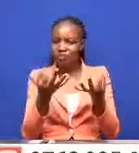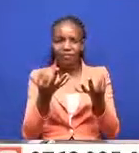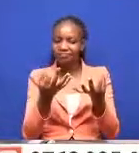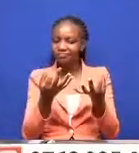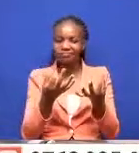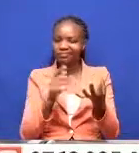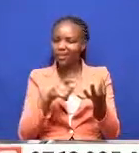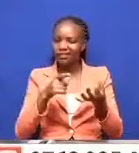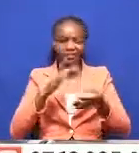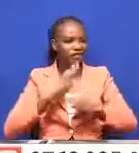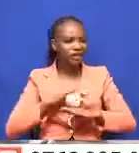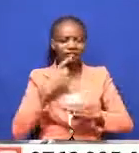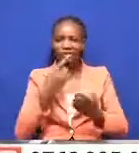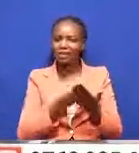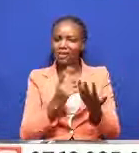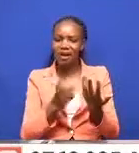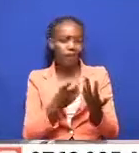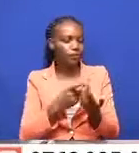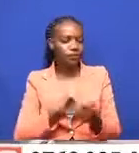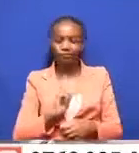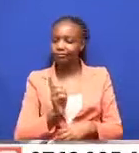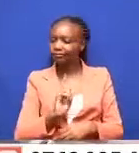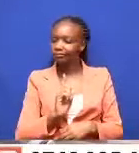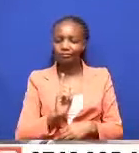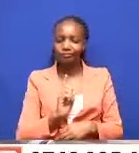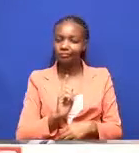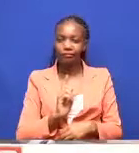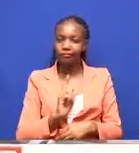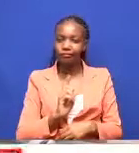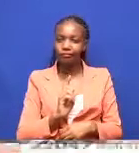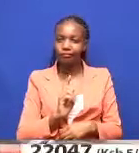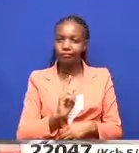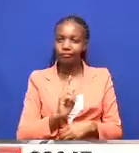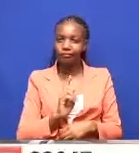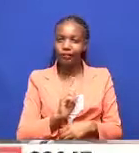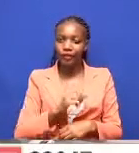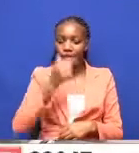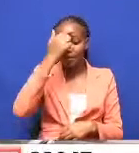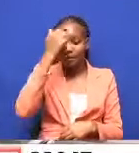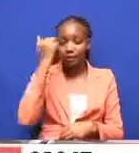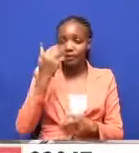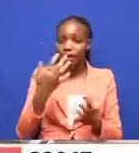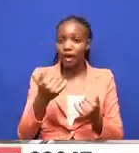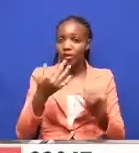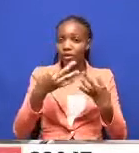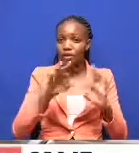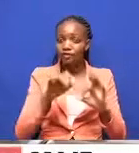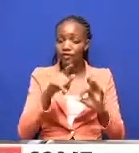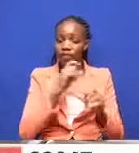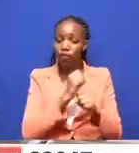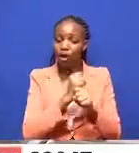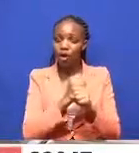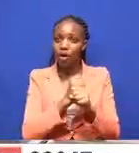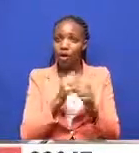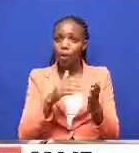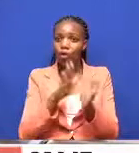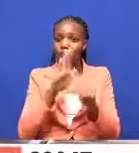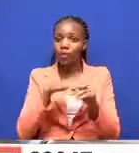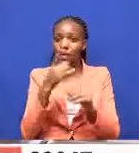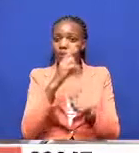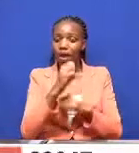not enough to say how much has been immediately absorbed in terms of has been paid out, because if this work was more than